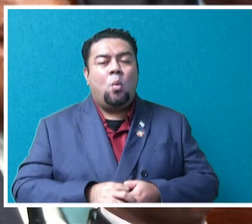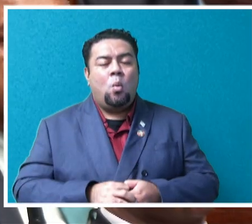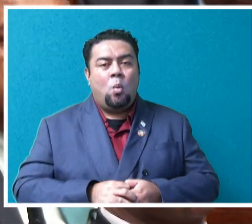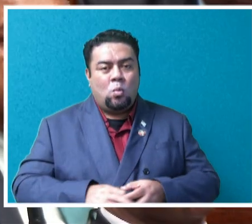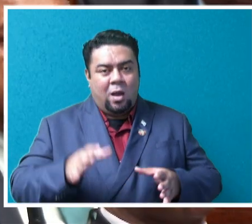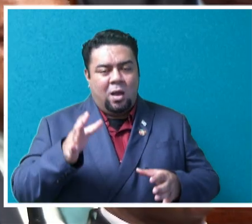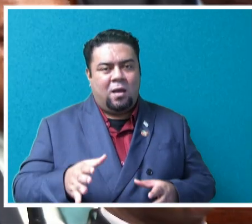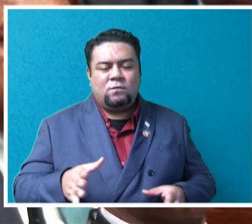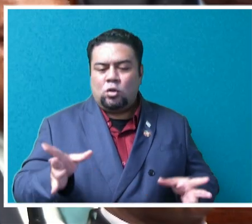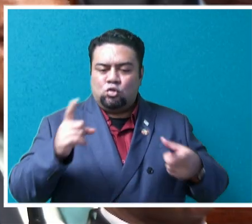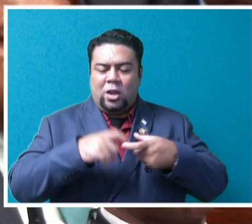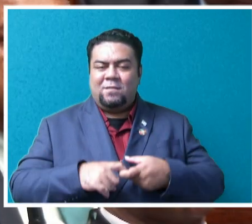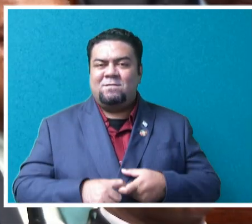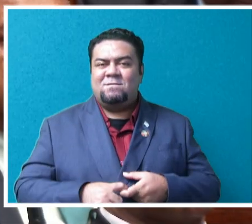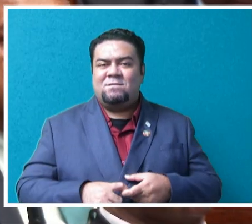in Naitasiri,